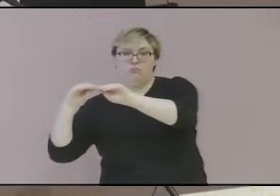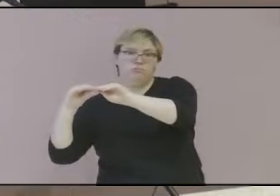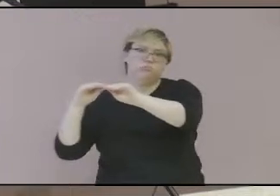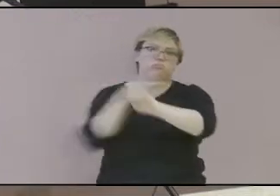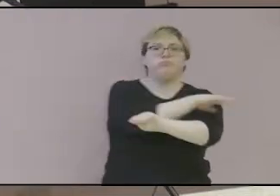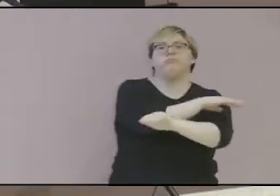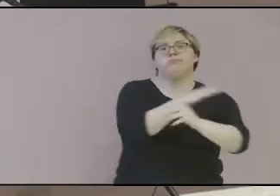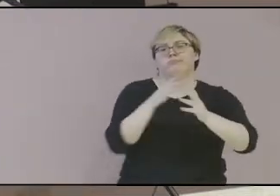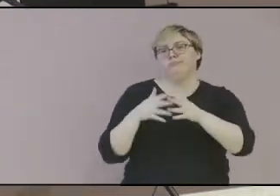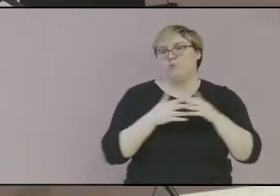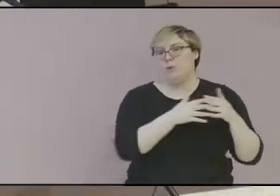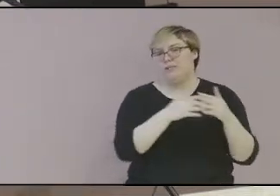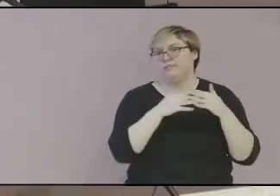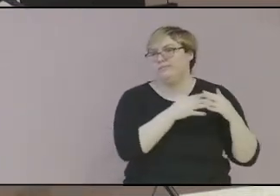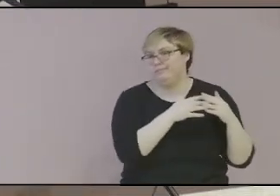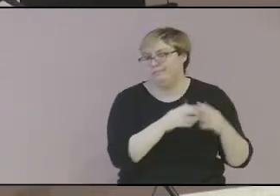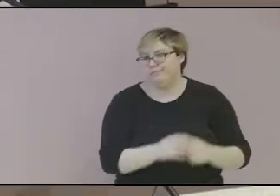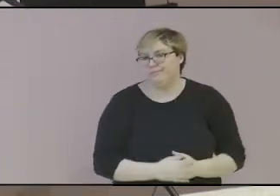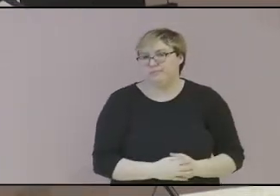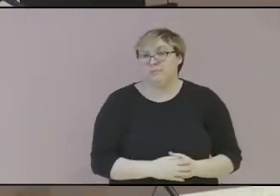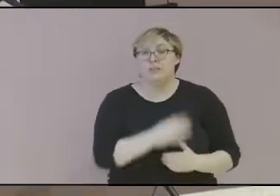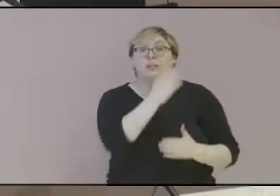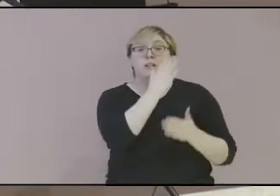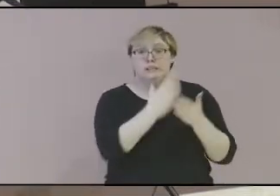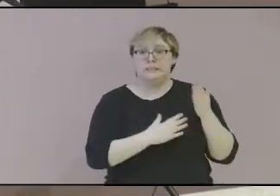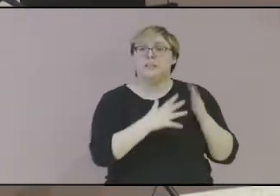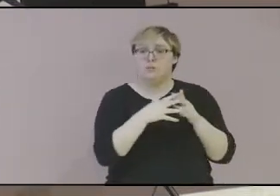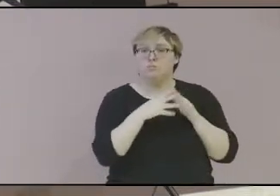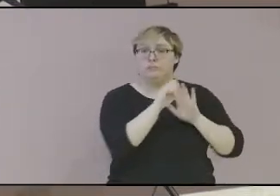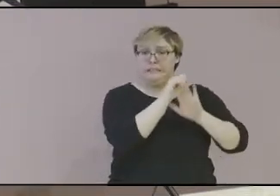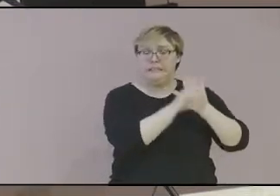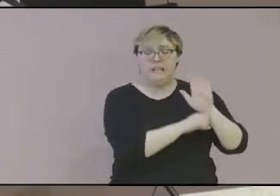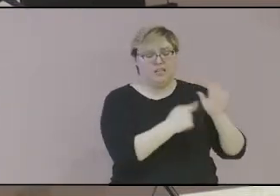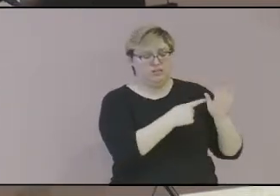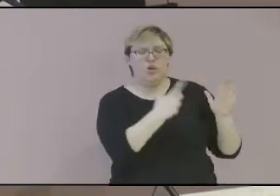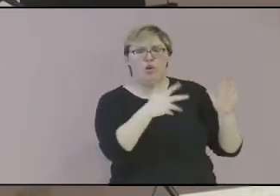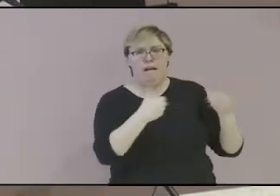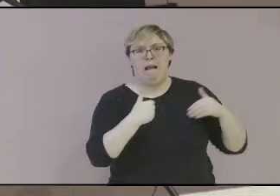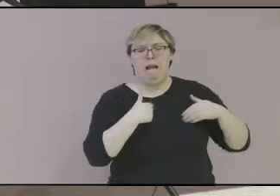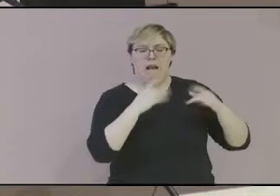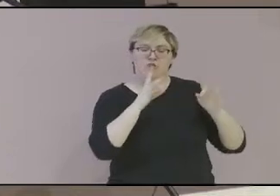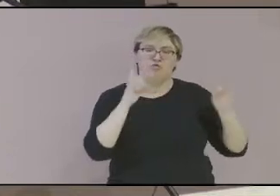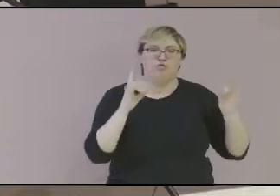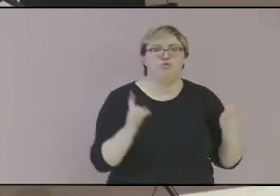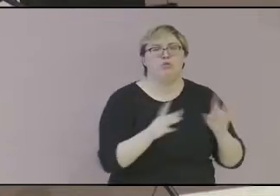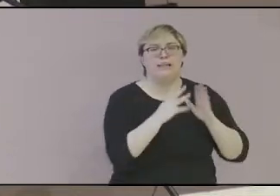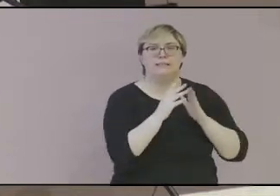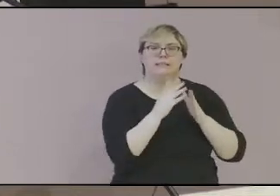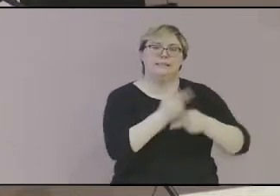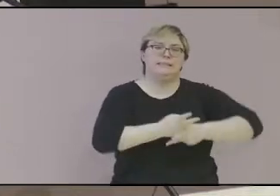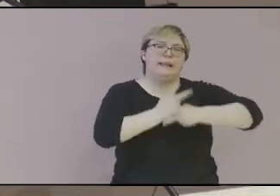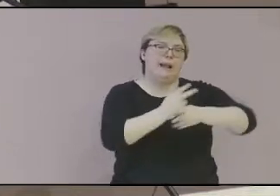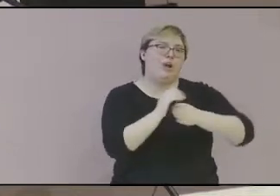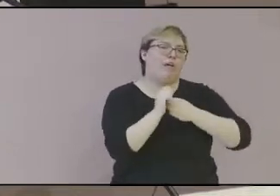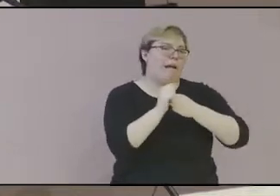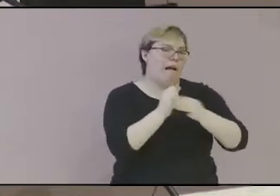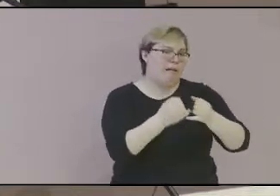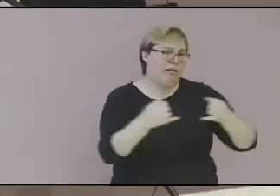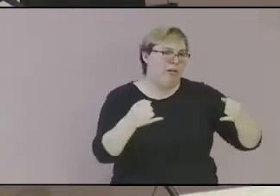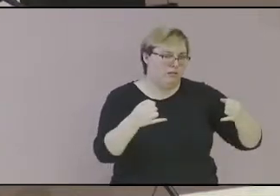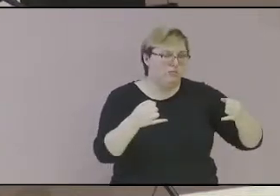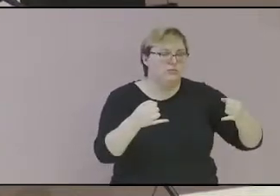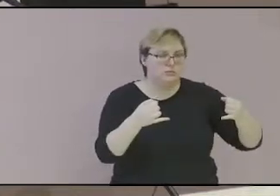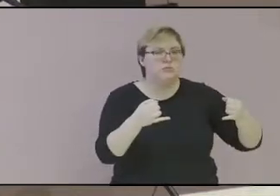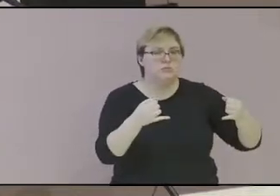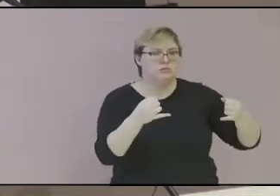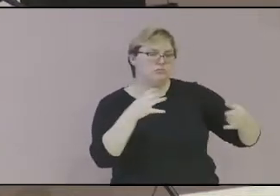US already had crisis standards of care guidelines, or CSCs in policy speak, incorporated